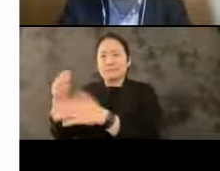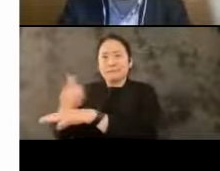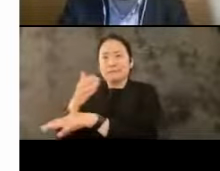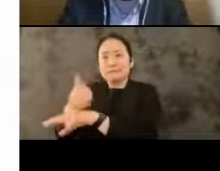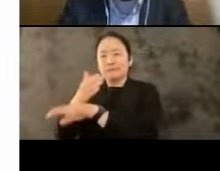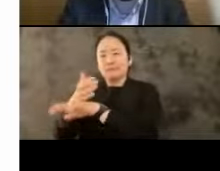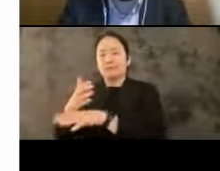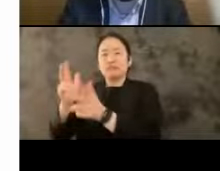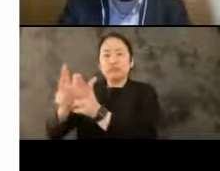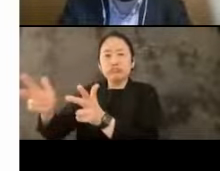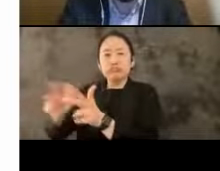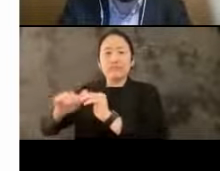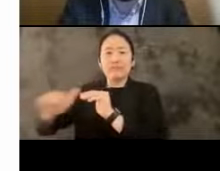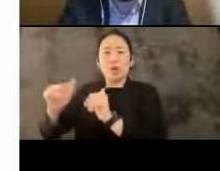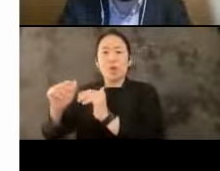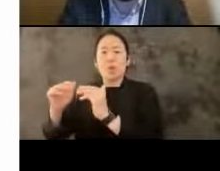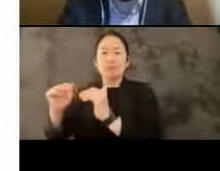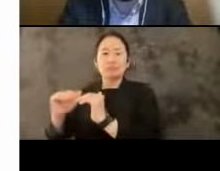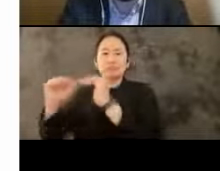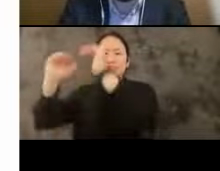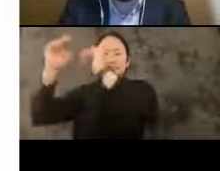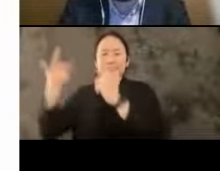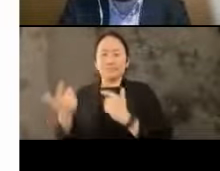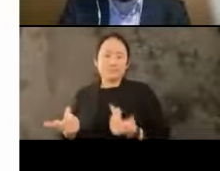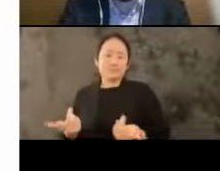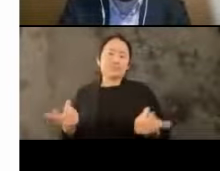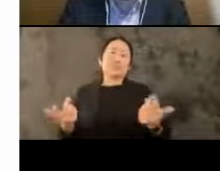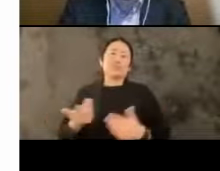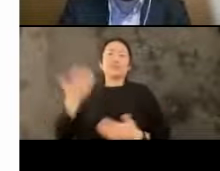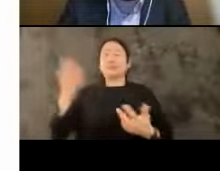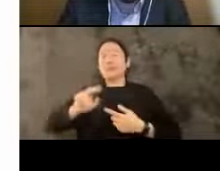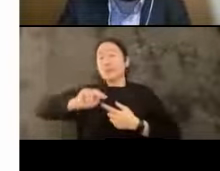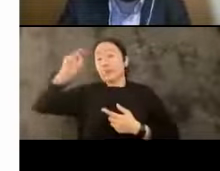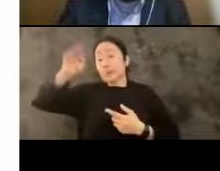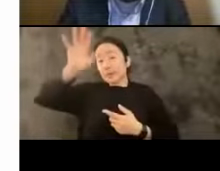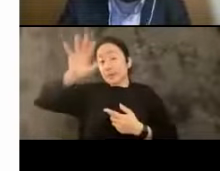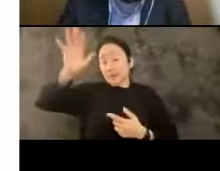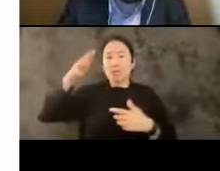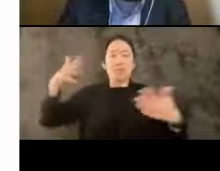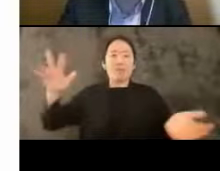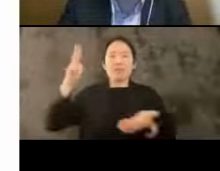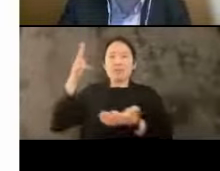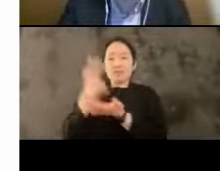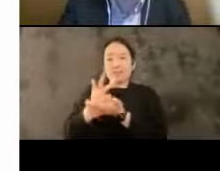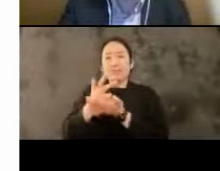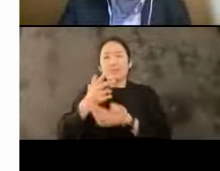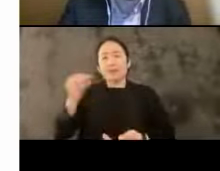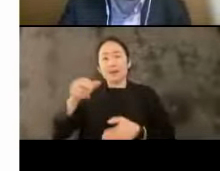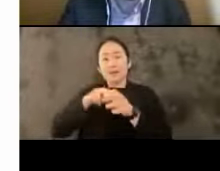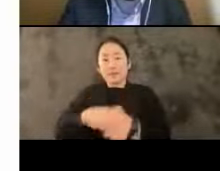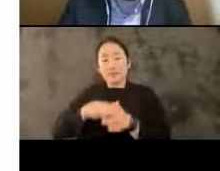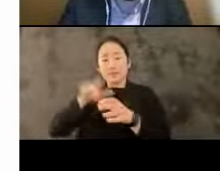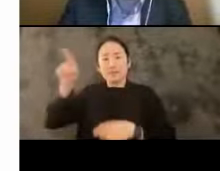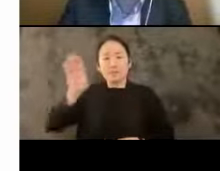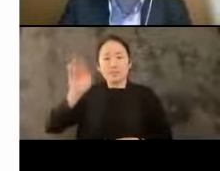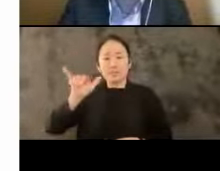places, either, depending on what alternative we end up with. For instance, on the northern end, there's already a park and ride lot at Bayshore that this service could make sure to